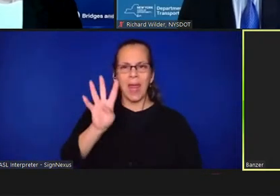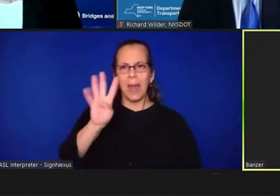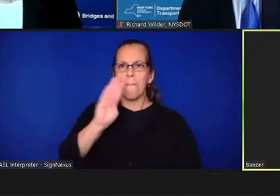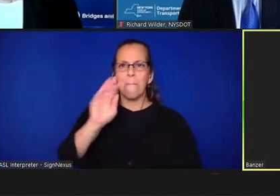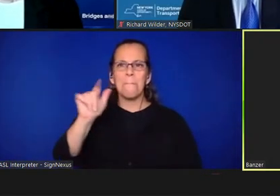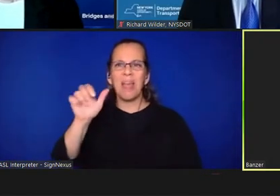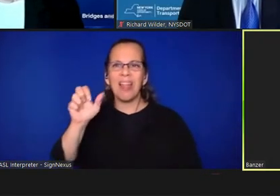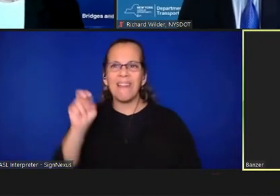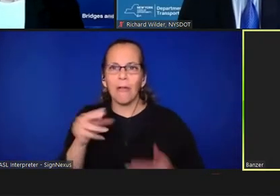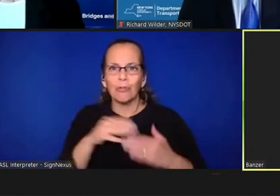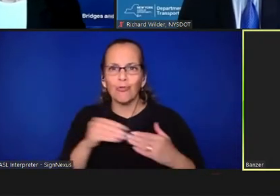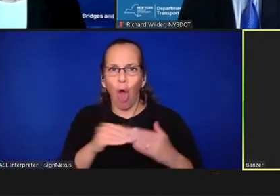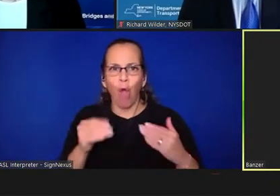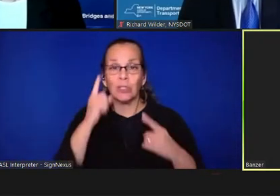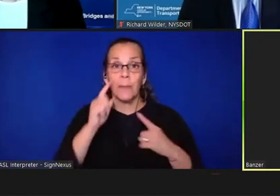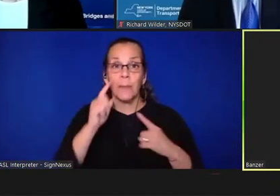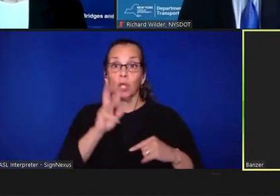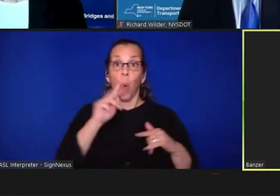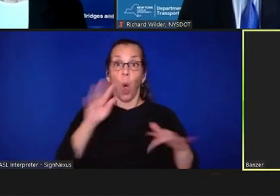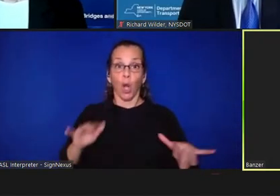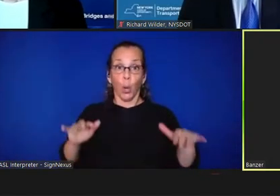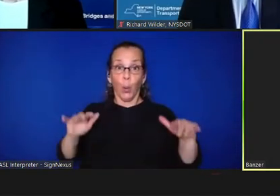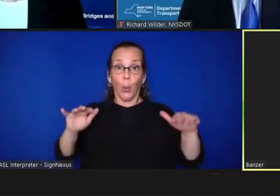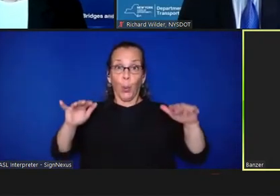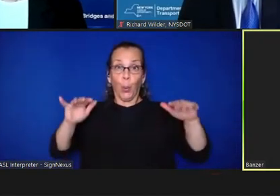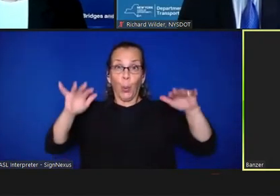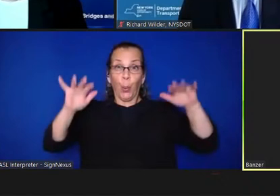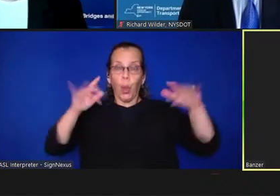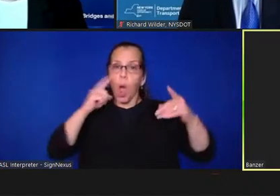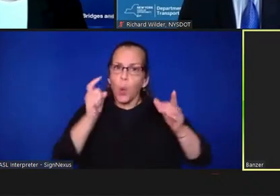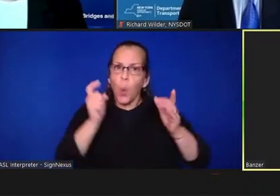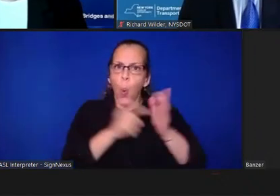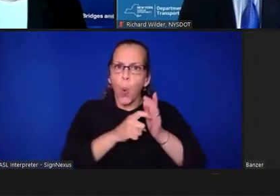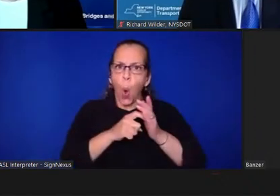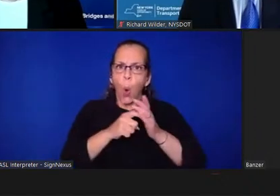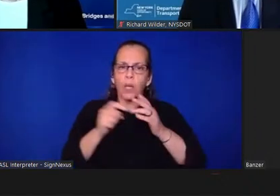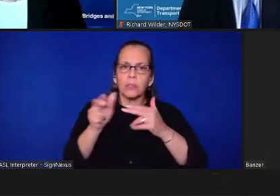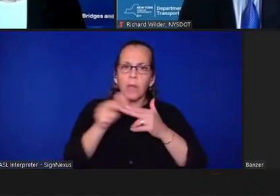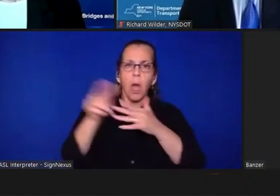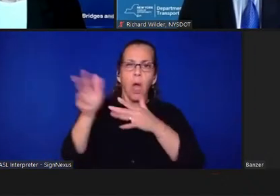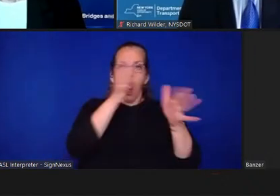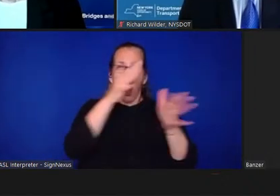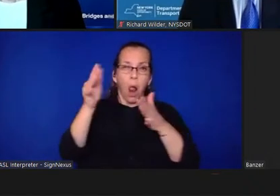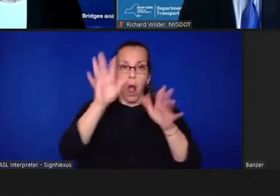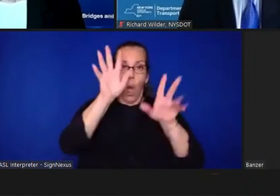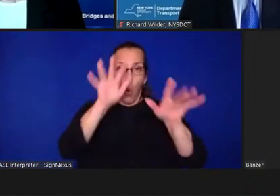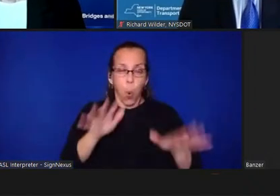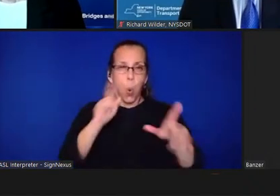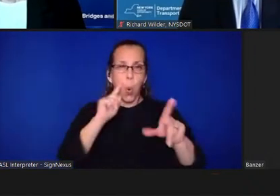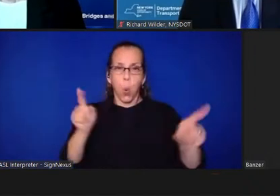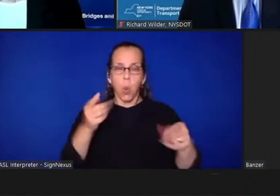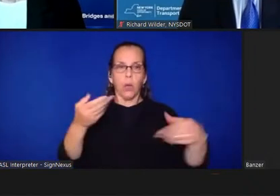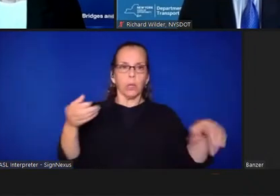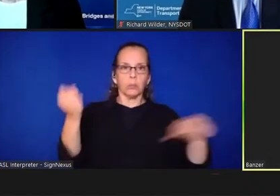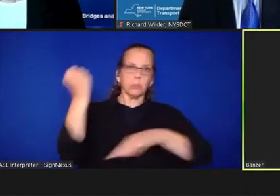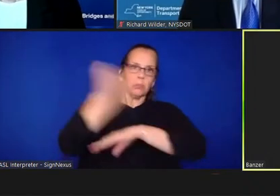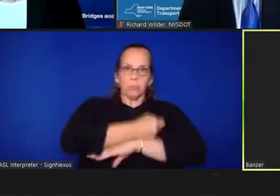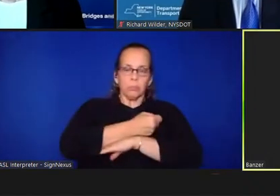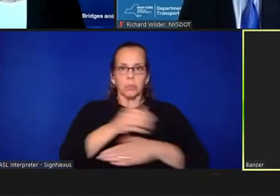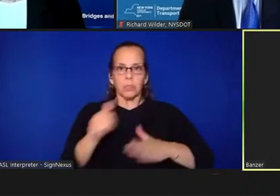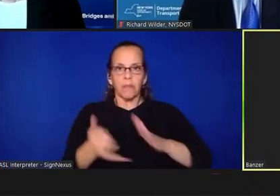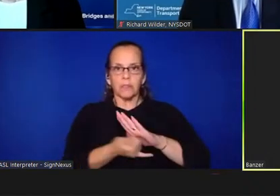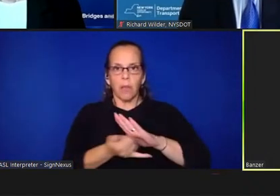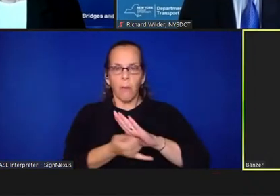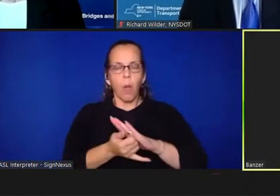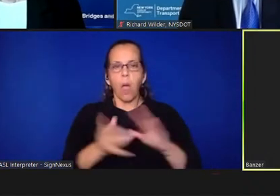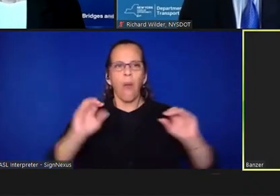if you can see how we've already had to shut down the Subways due to inclement weather we don't have the we don't have anything set up and I'm not